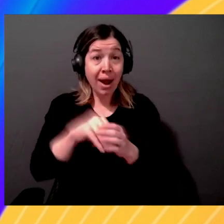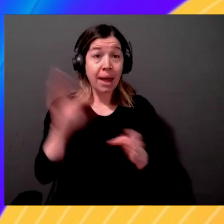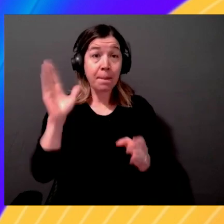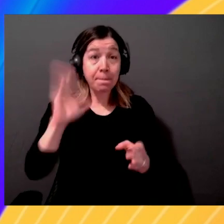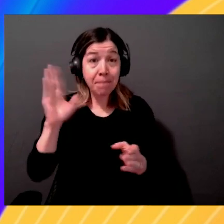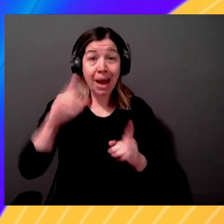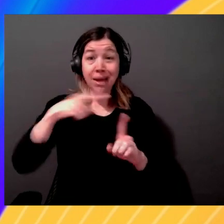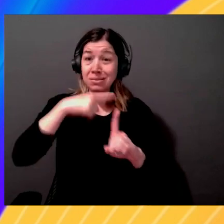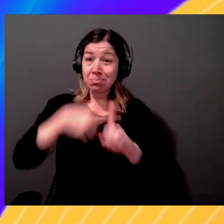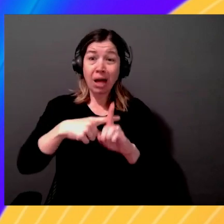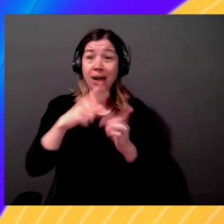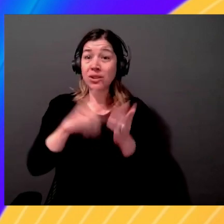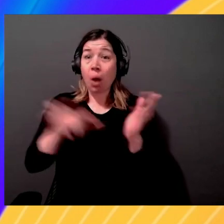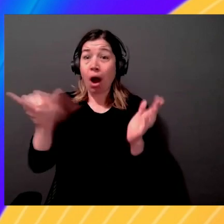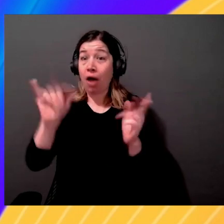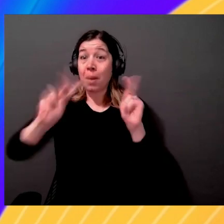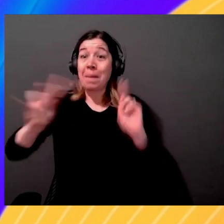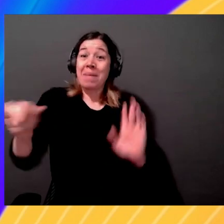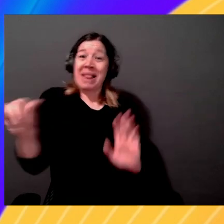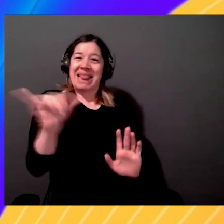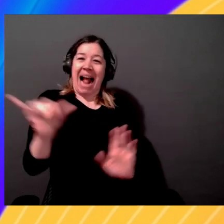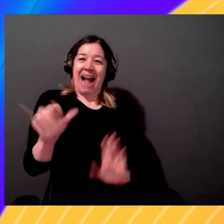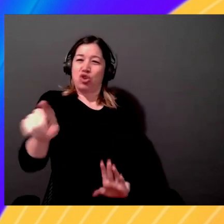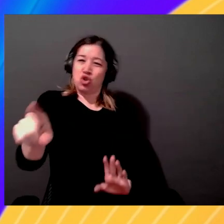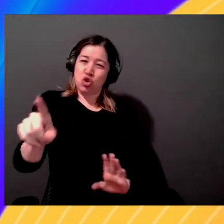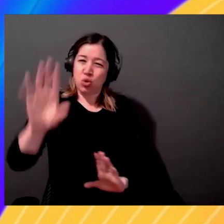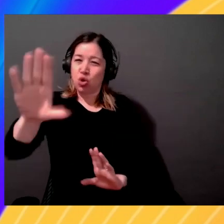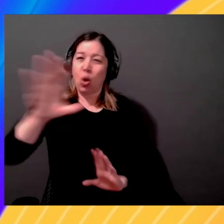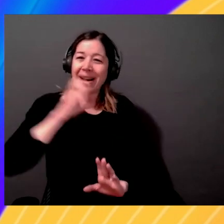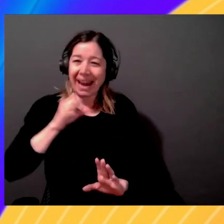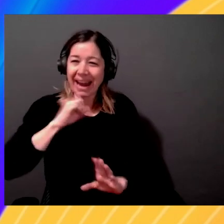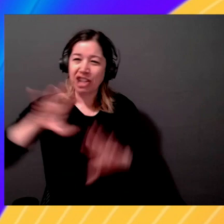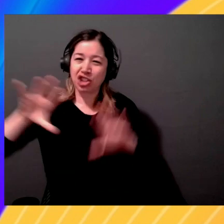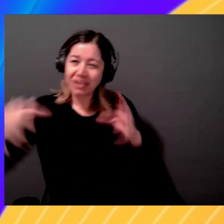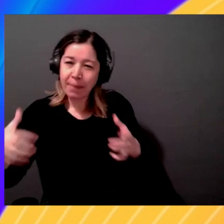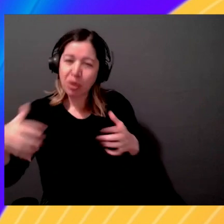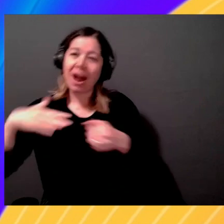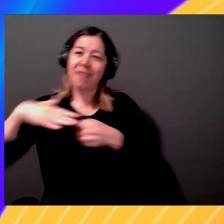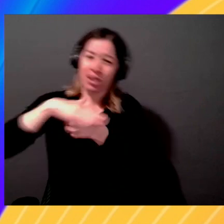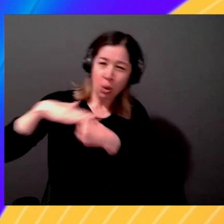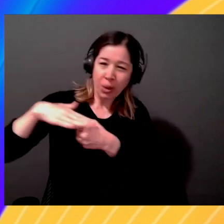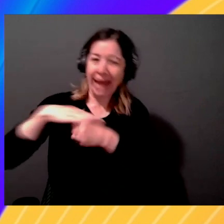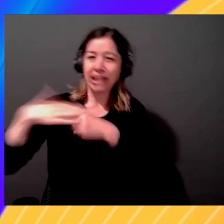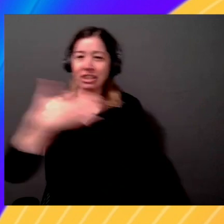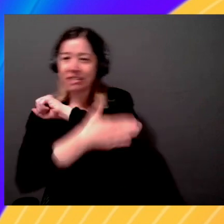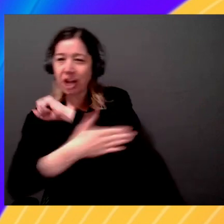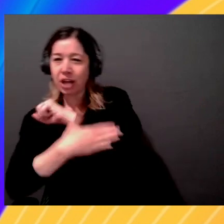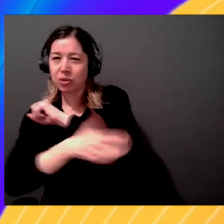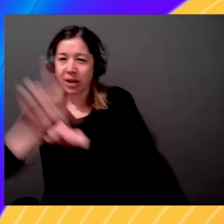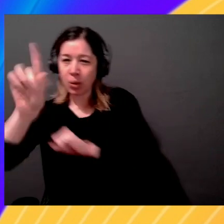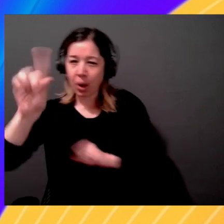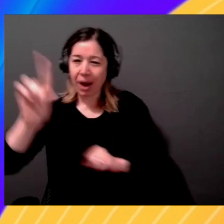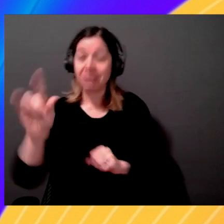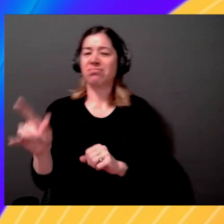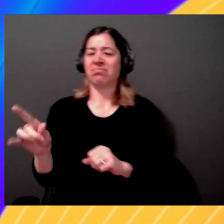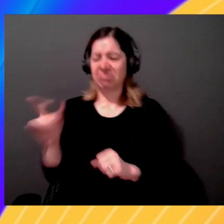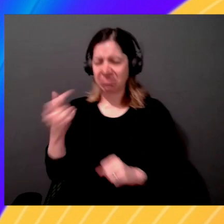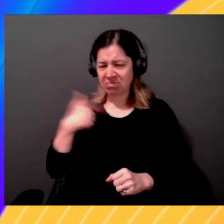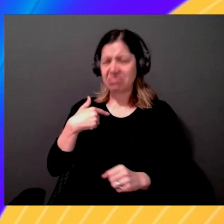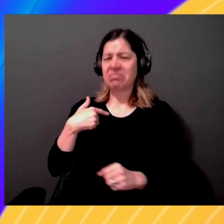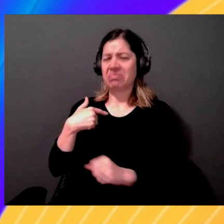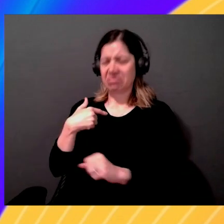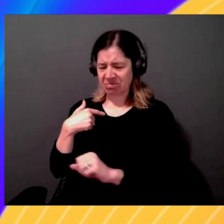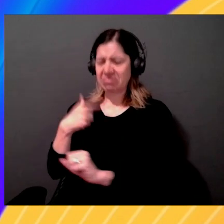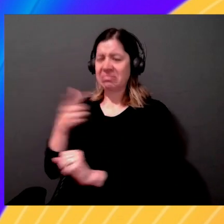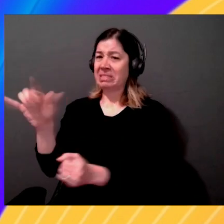you. People, your age demographic, your location in the country, whatnot, as well. I imagine that's also the same for like watching TV shows